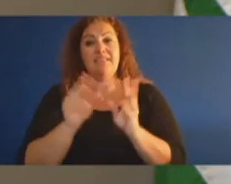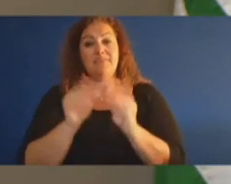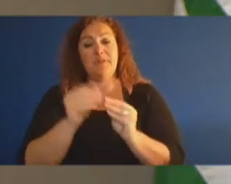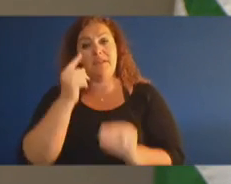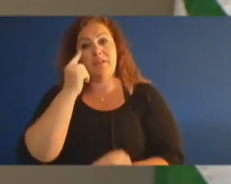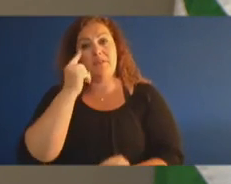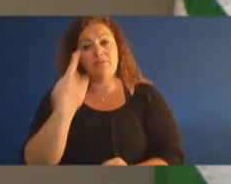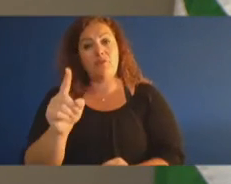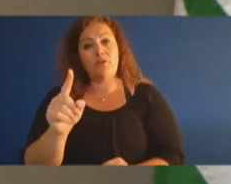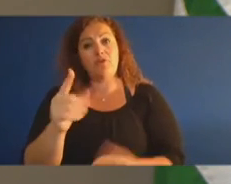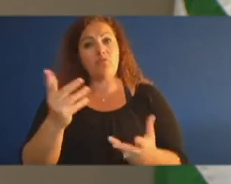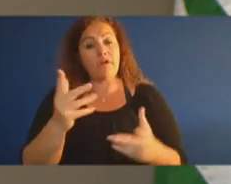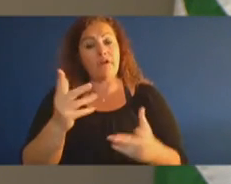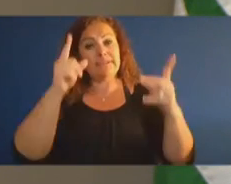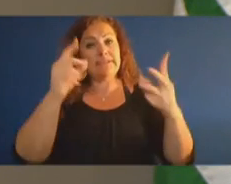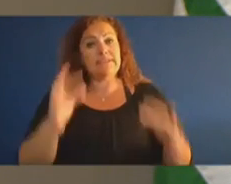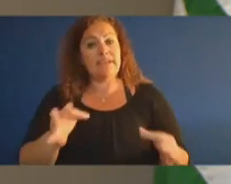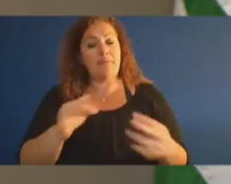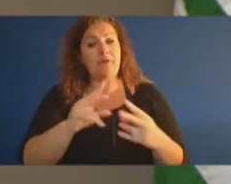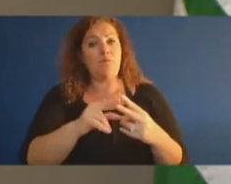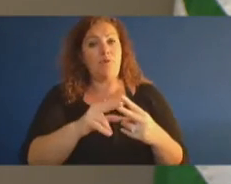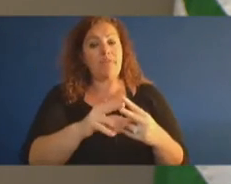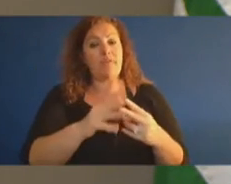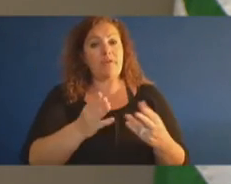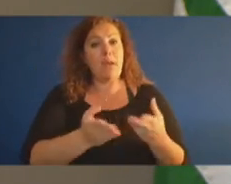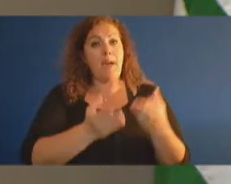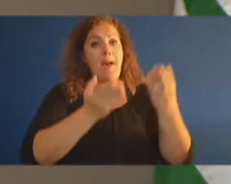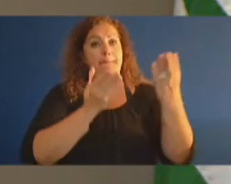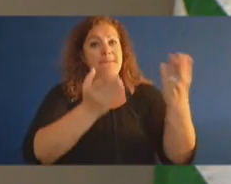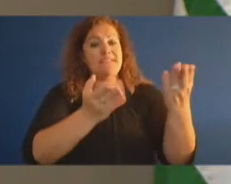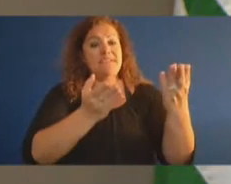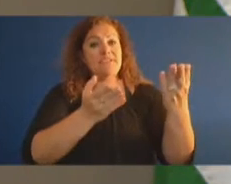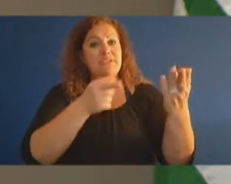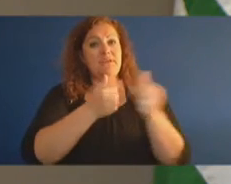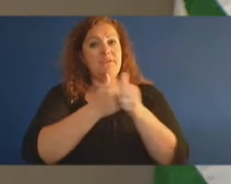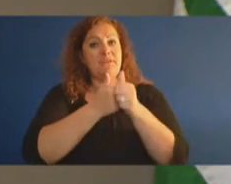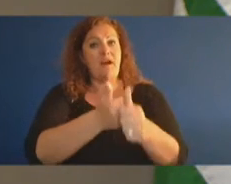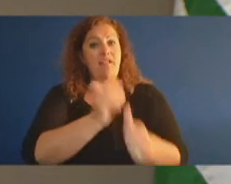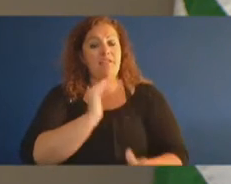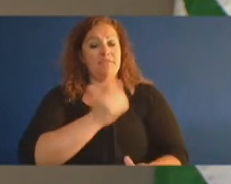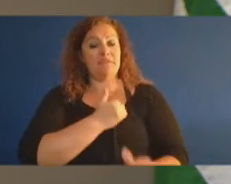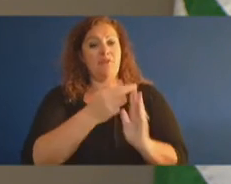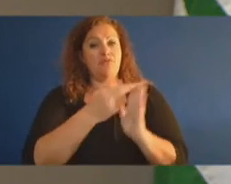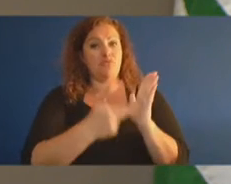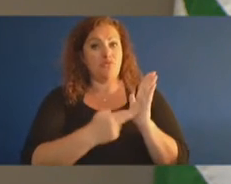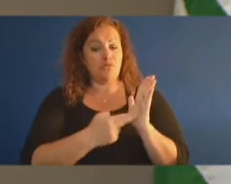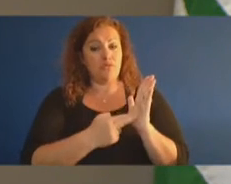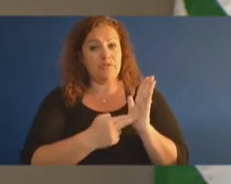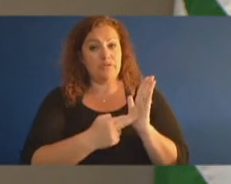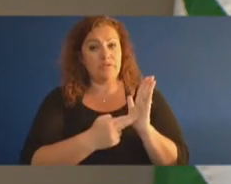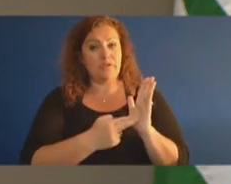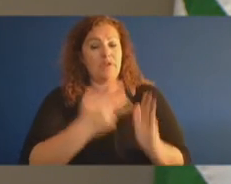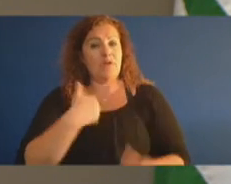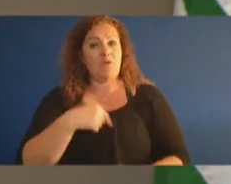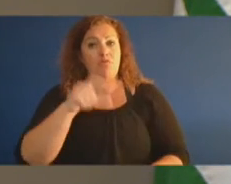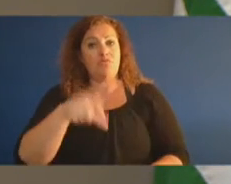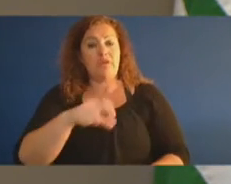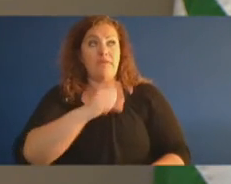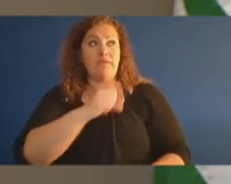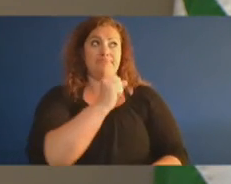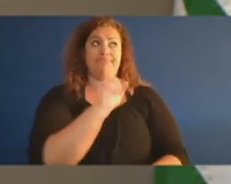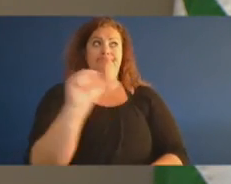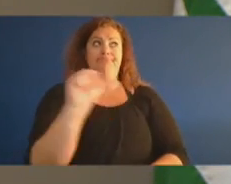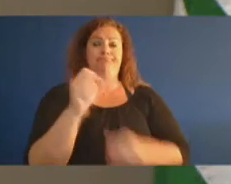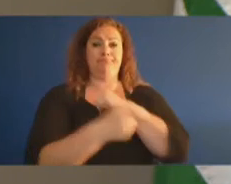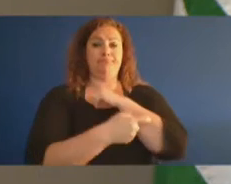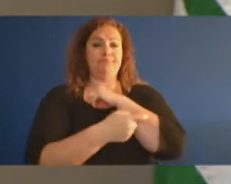determination about whether or not a petition is in accordance with our rules and we have to resist the temptation to